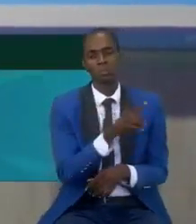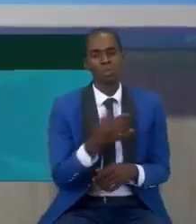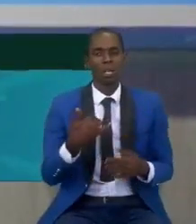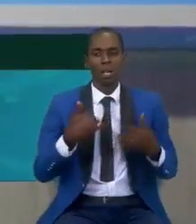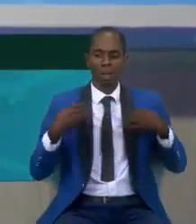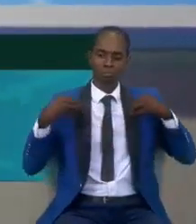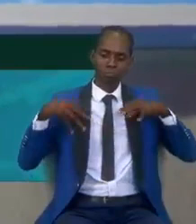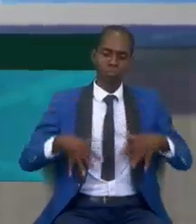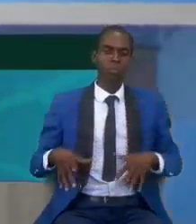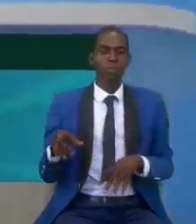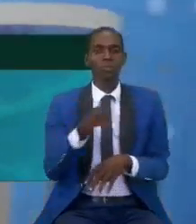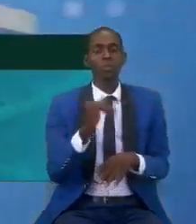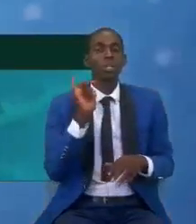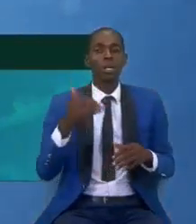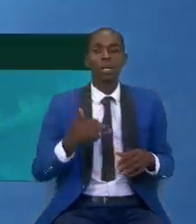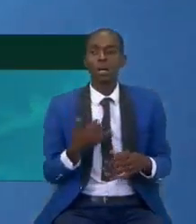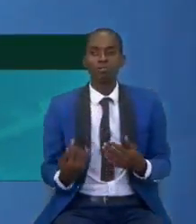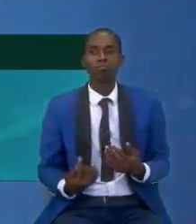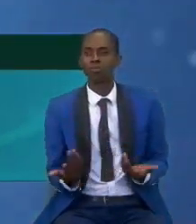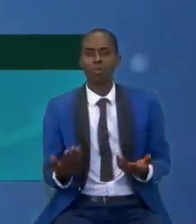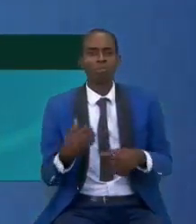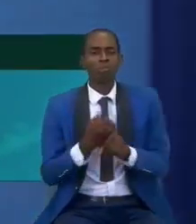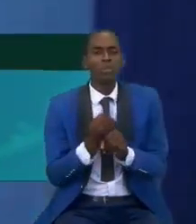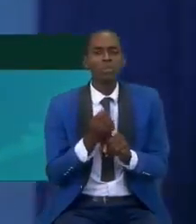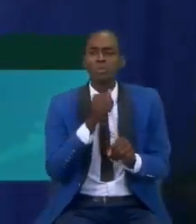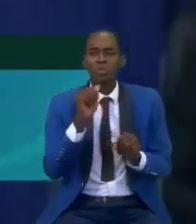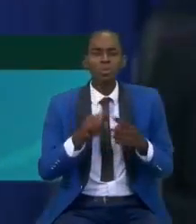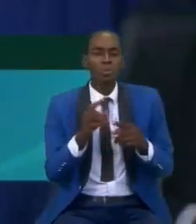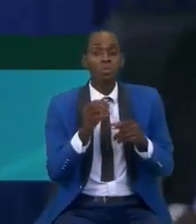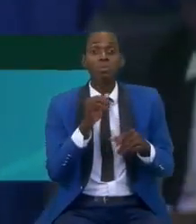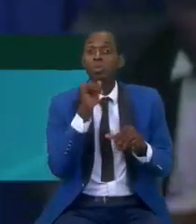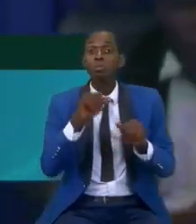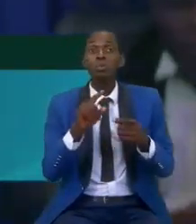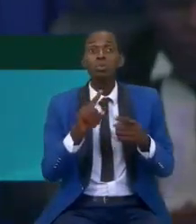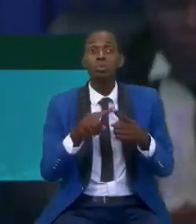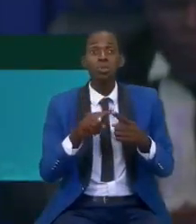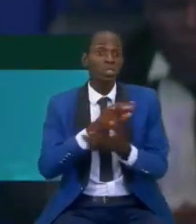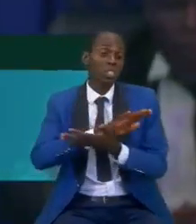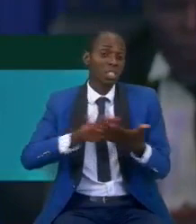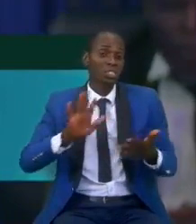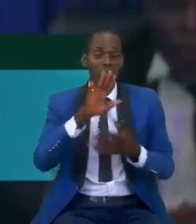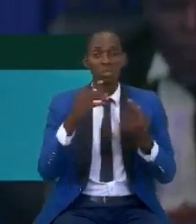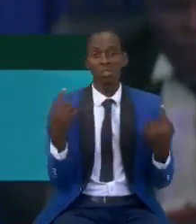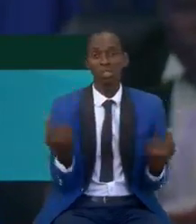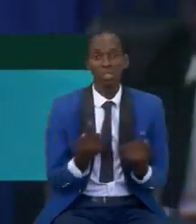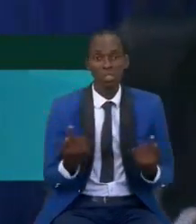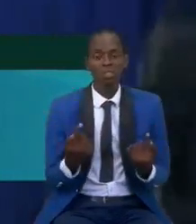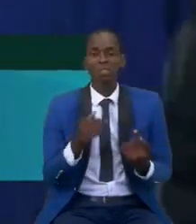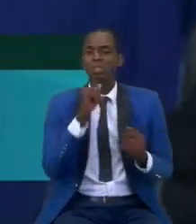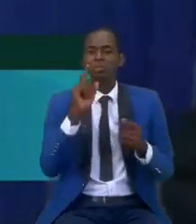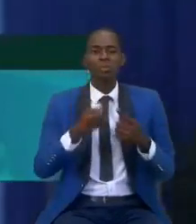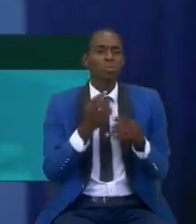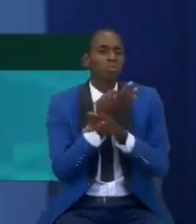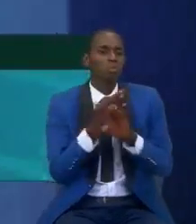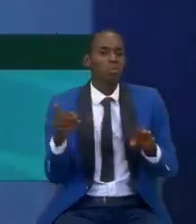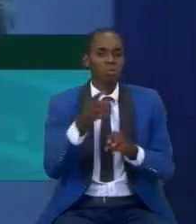couldn't set you free from sin. They couldn't liberate you from the power and the hold of sin. And so it